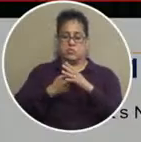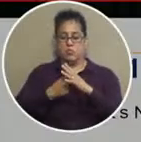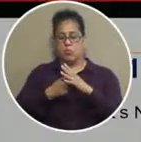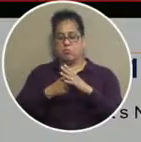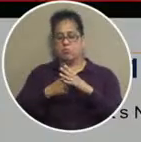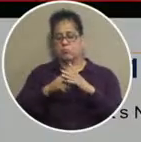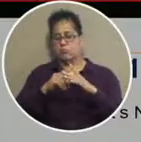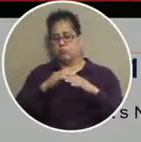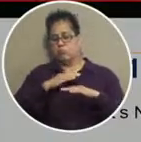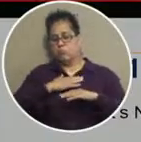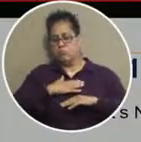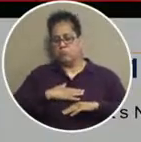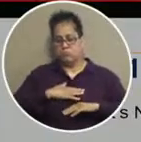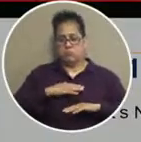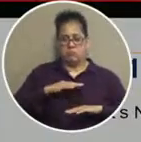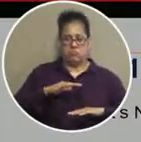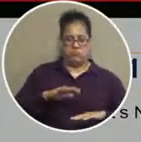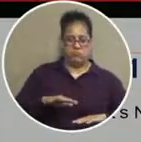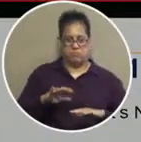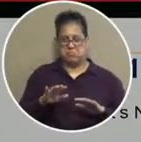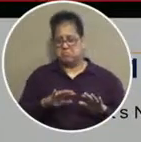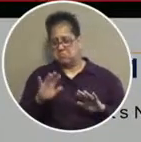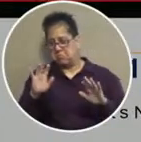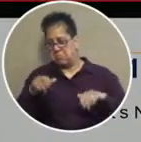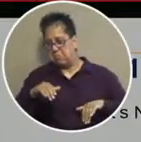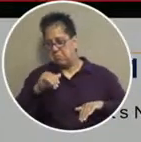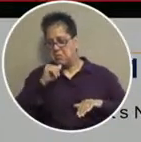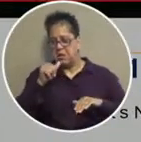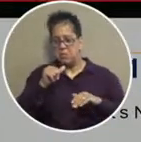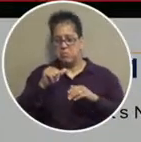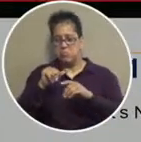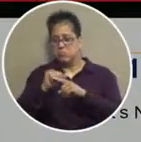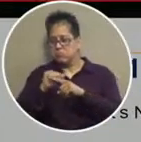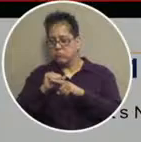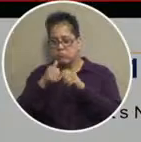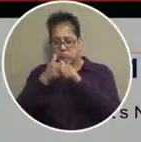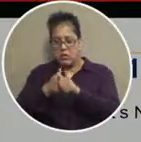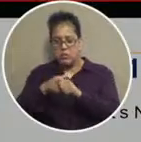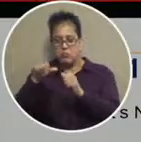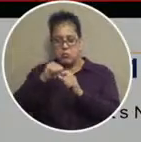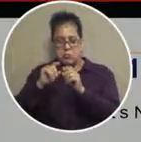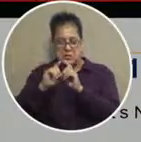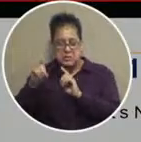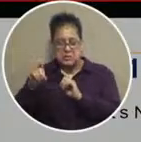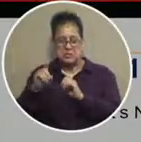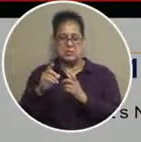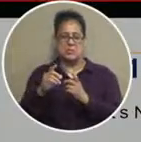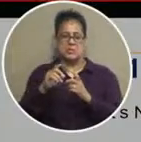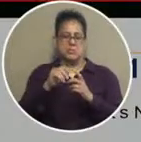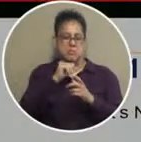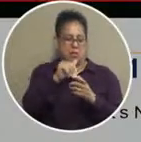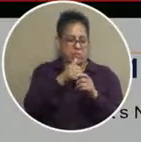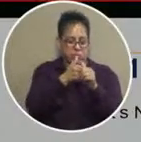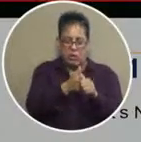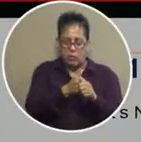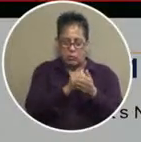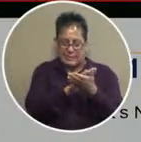their guards and they don't practice much of the social distancing by not following those hygiene